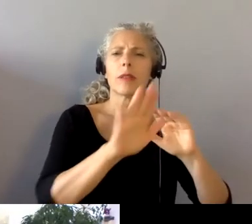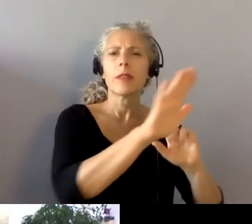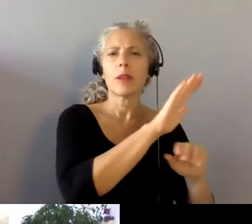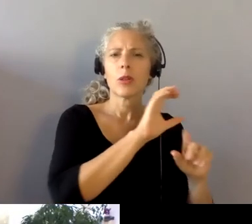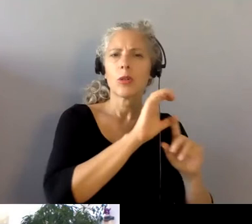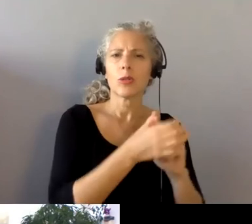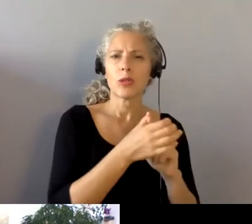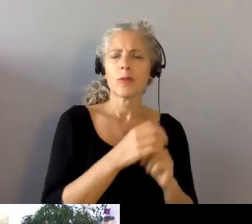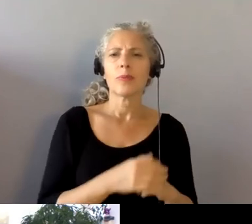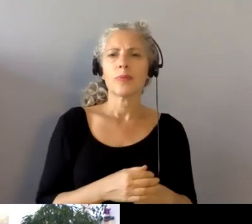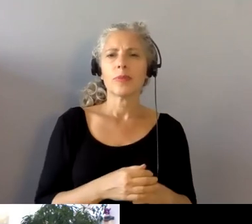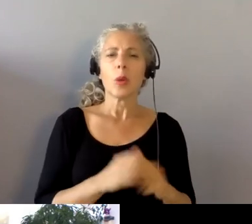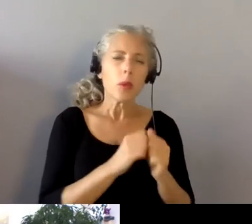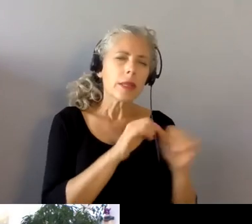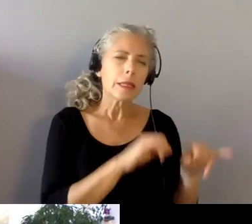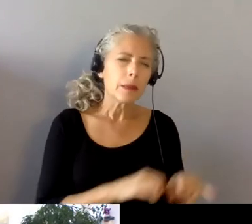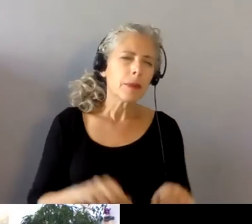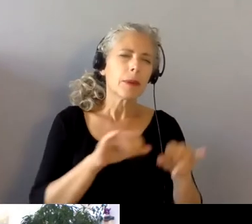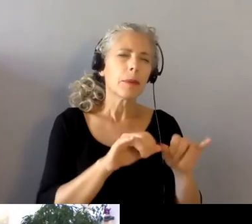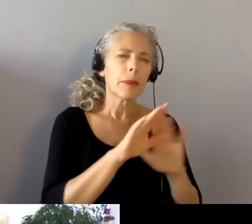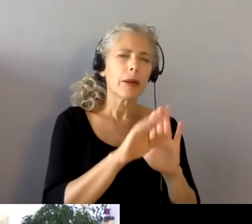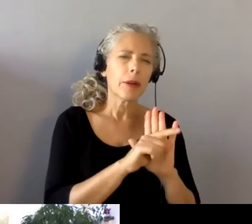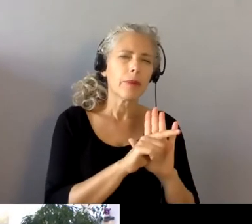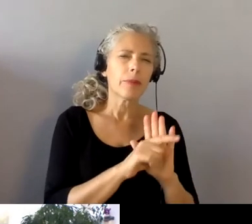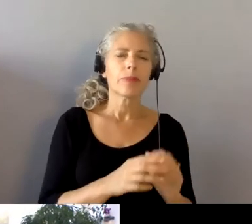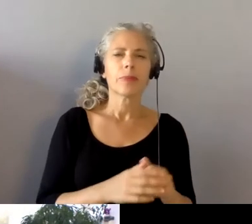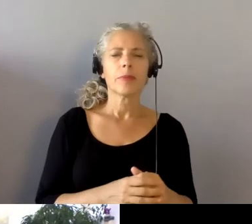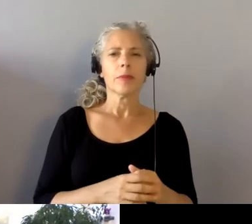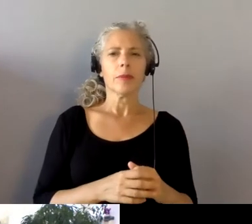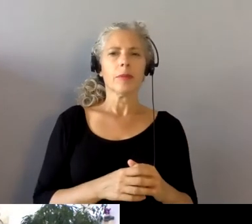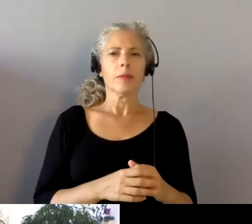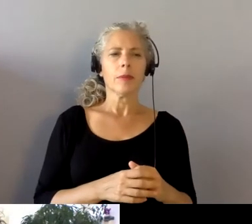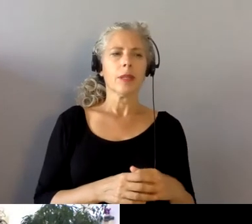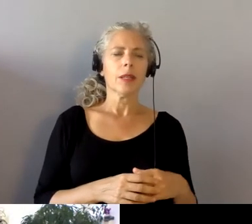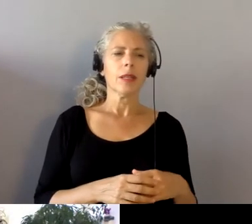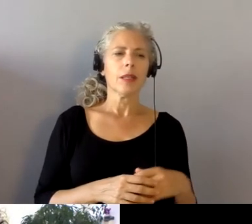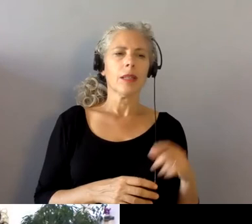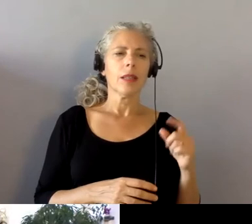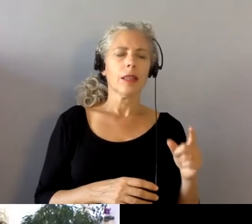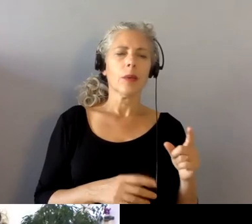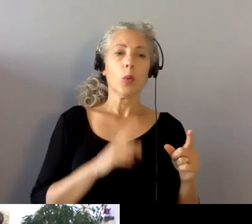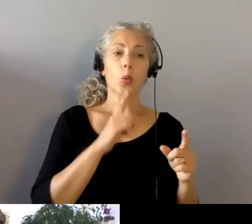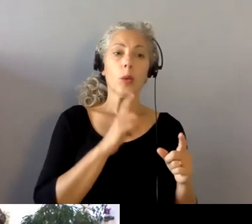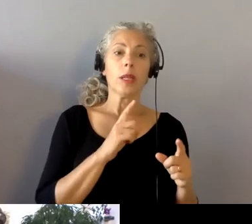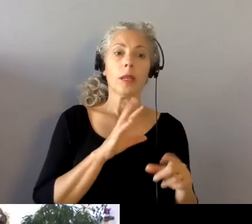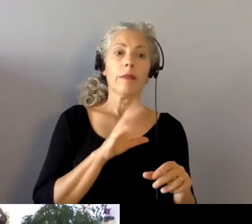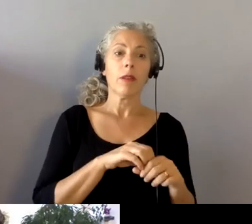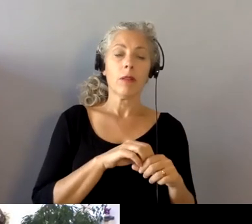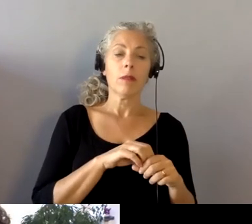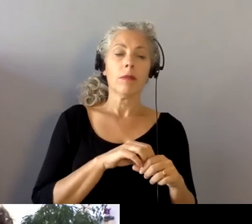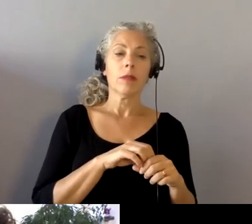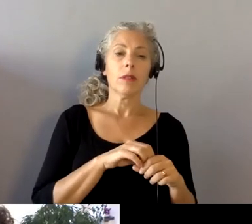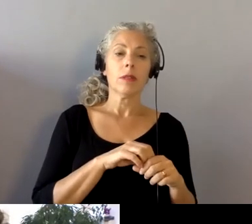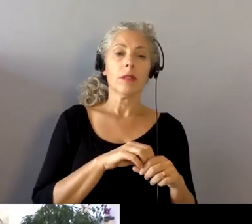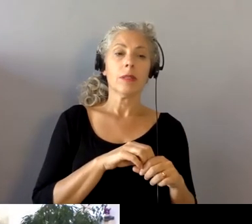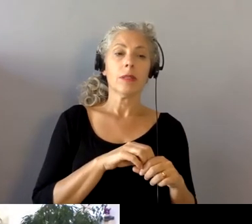and that similar kind of background and what was potent about creating. Like they were really engaged in having their work as